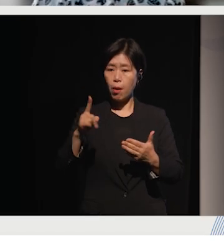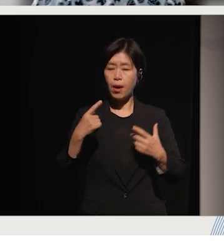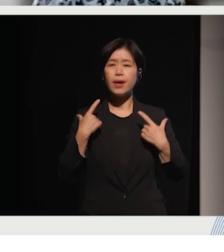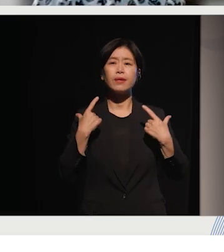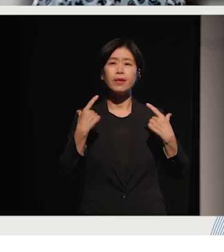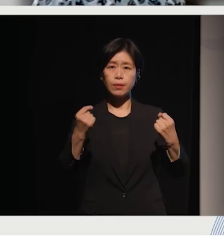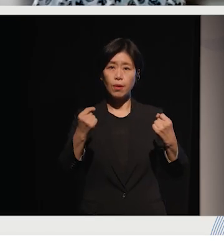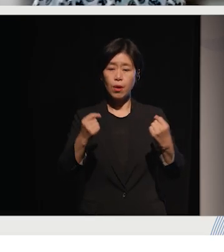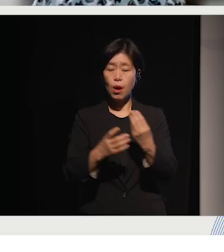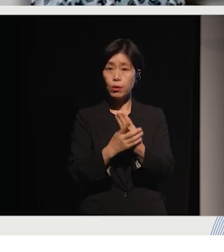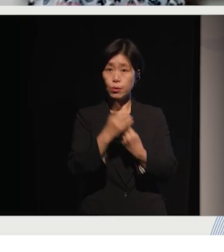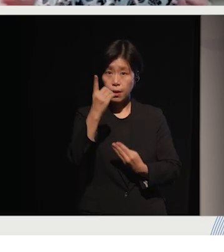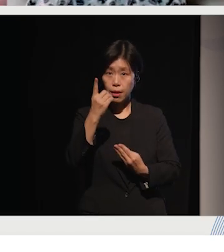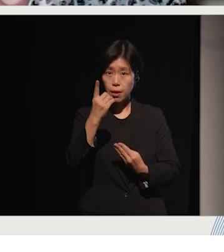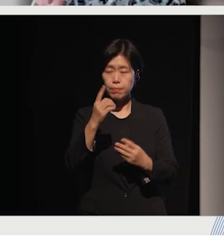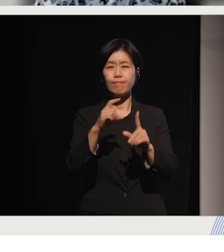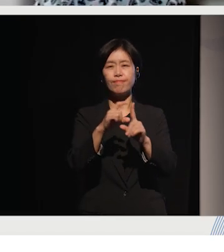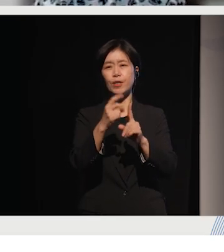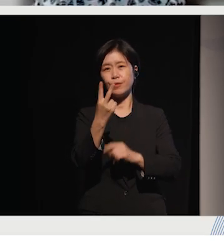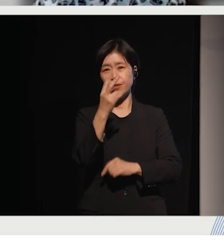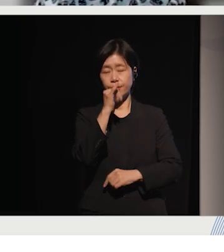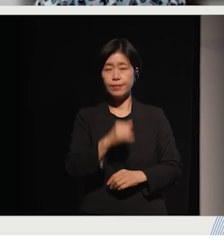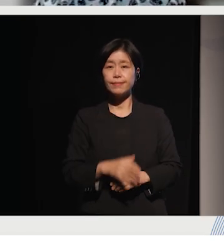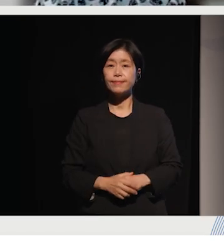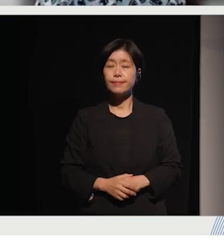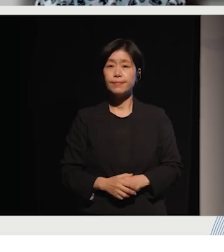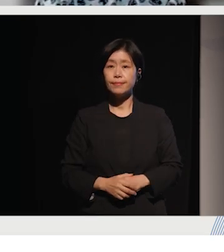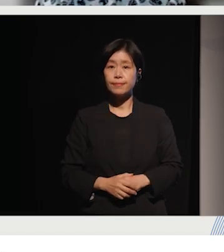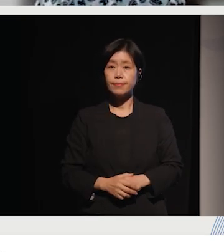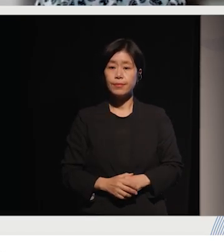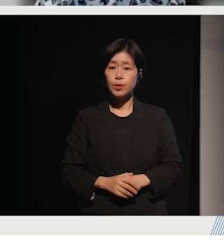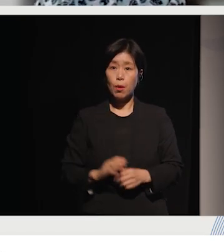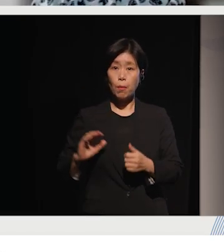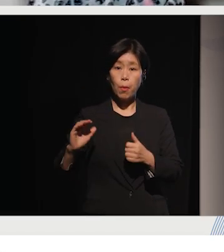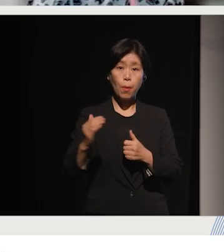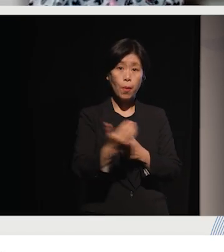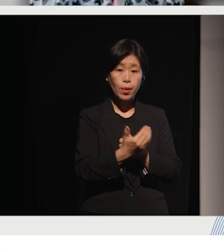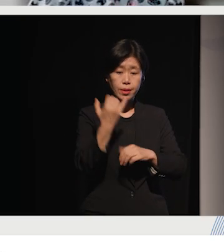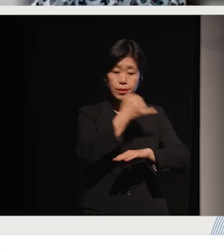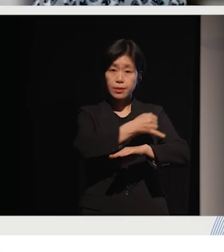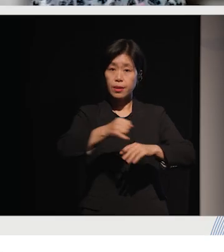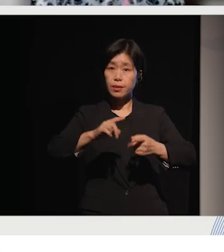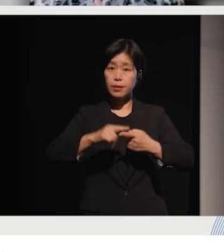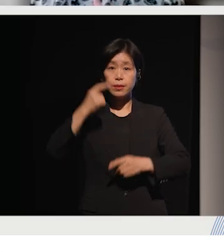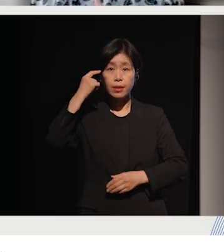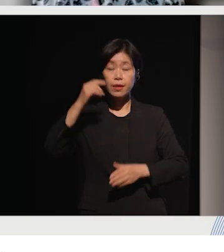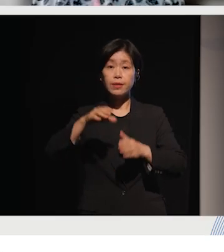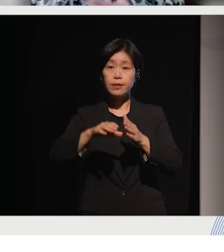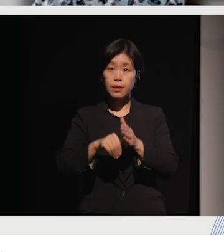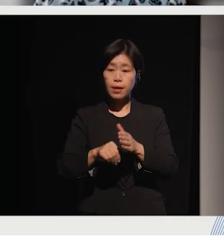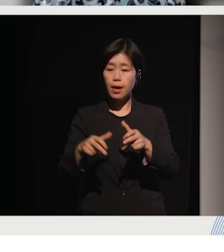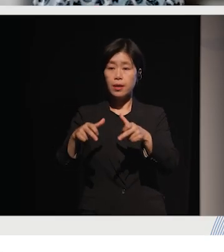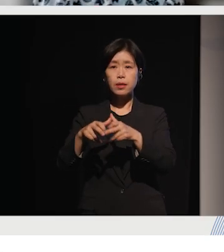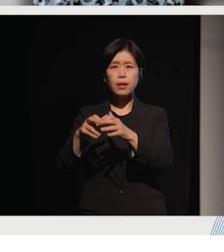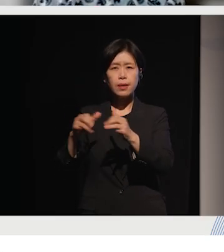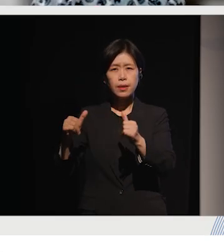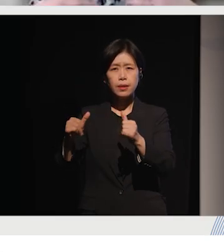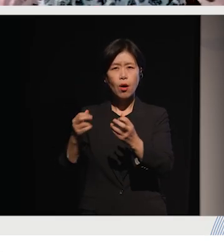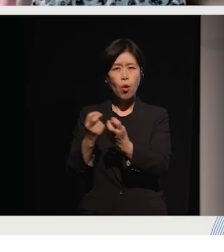we're thinking about inclusive design, we never want people with disabilities to feel segregated or othered in